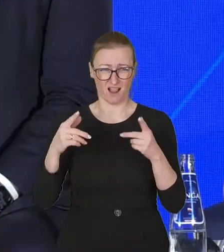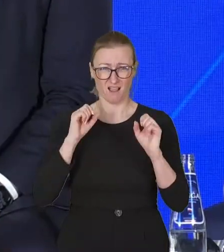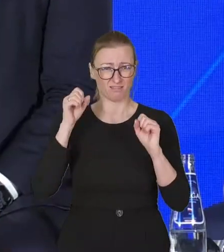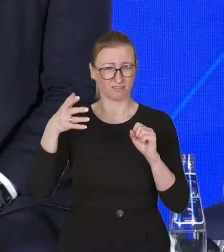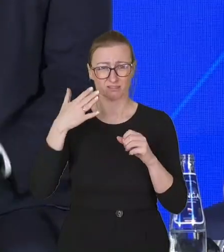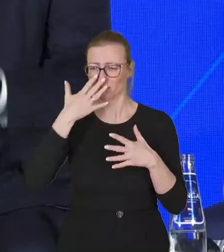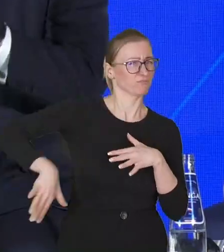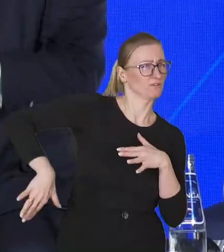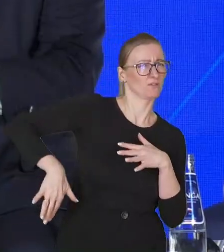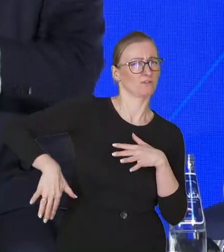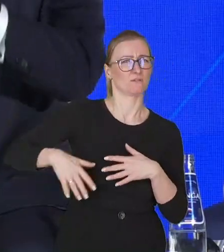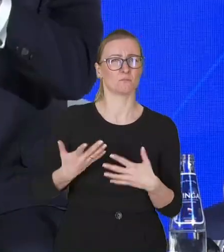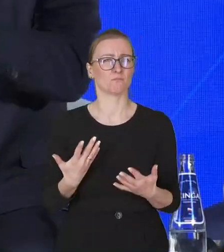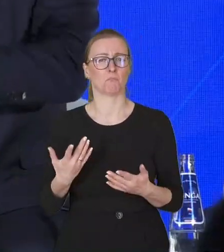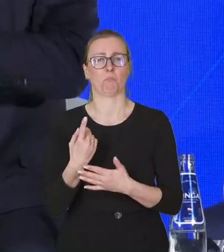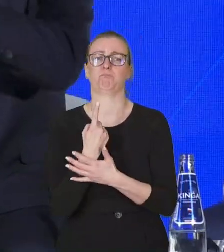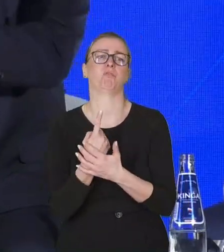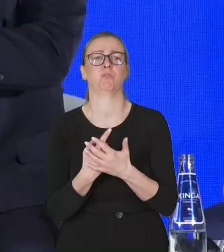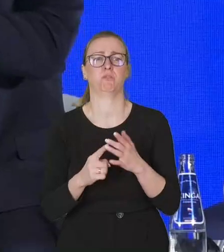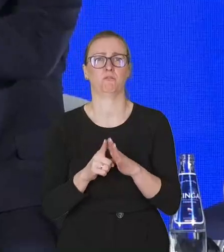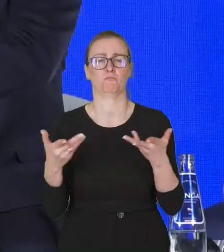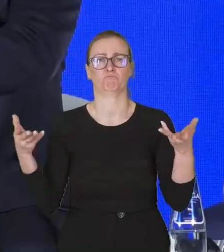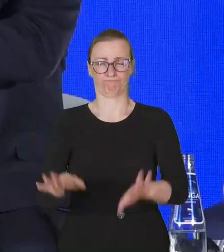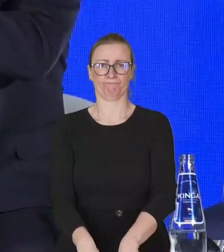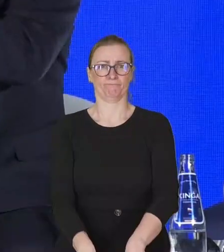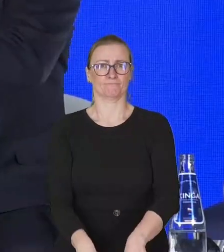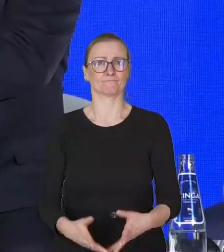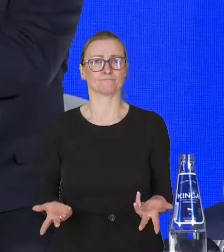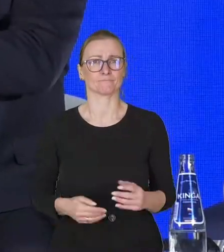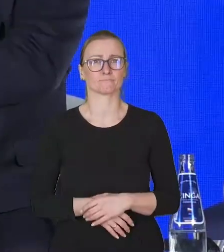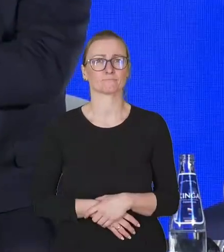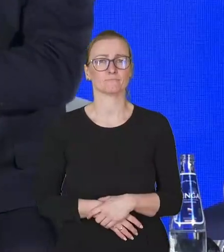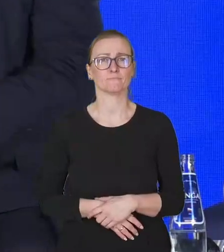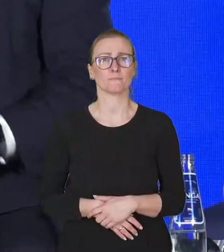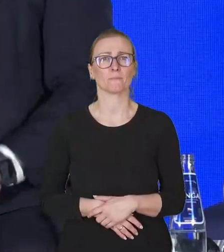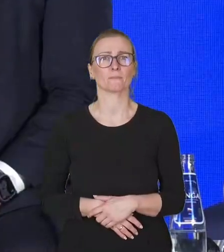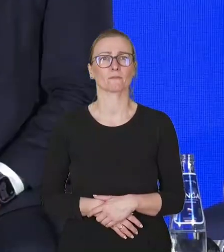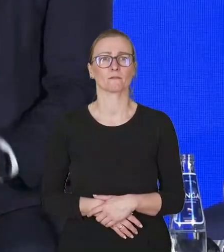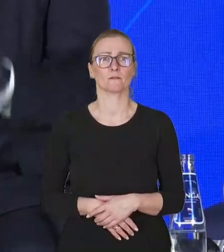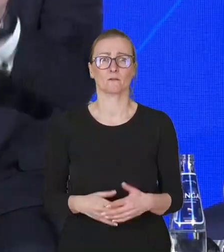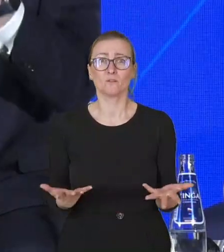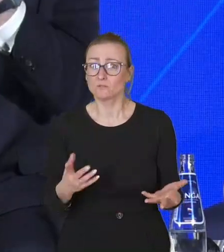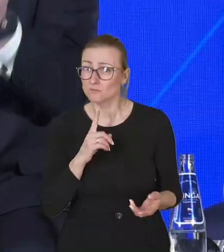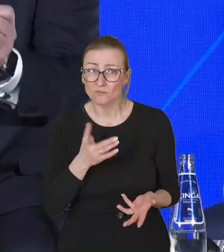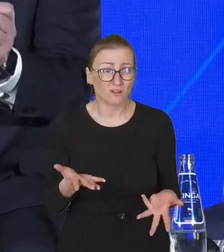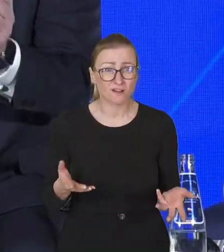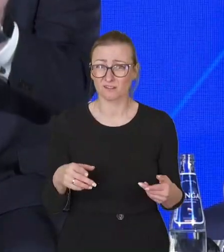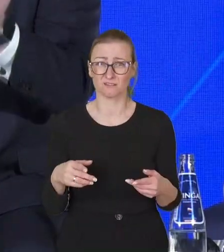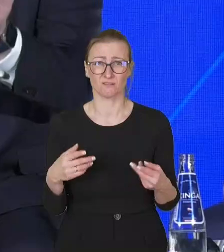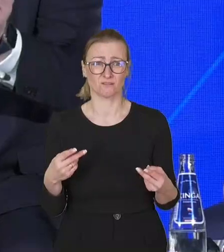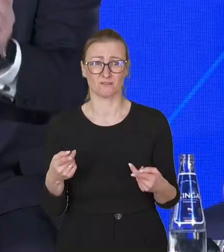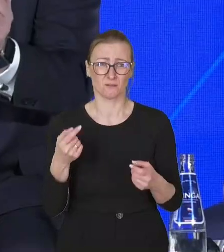of us, because this is what really touches directly our citizens, citizens of the European Union. They can